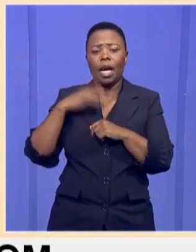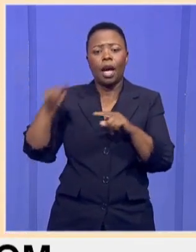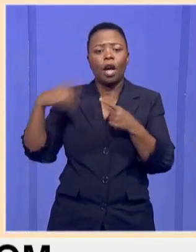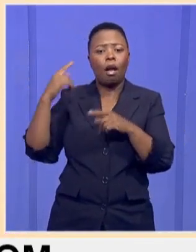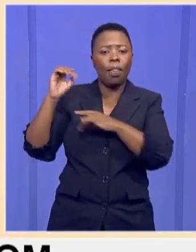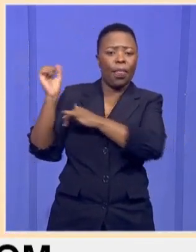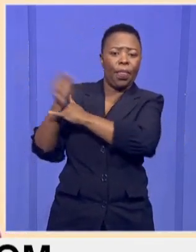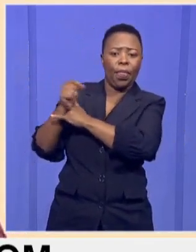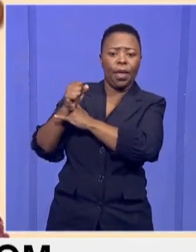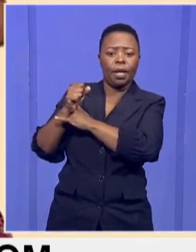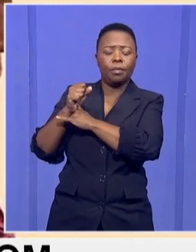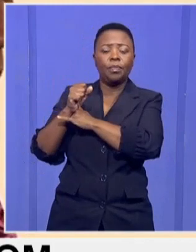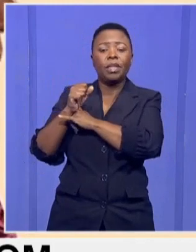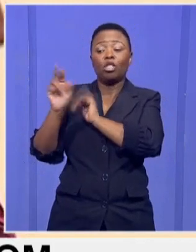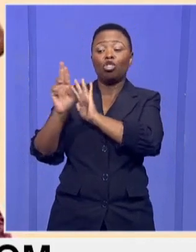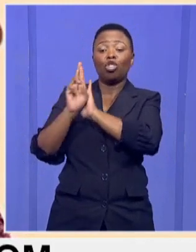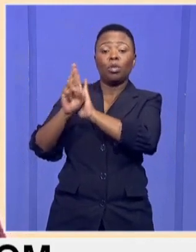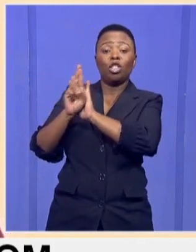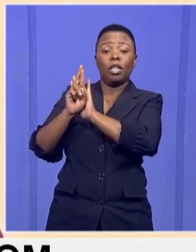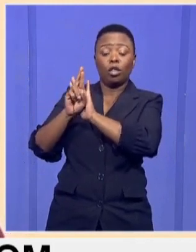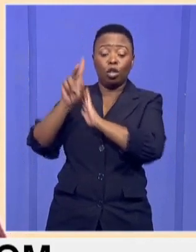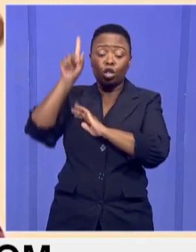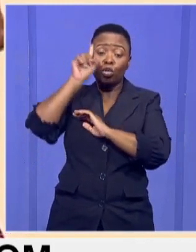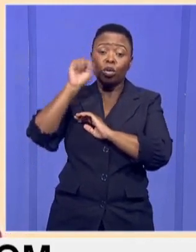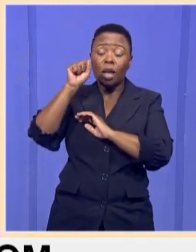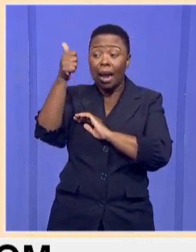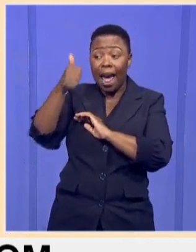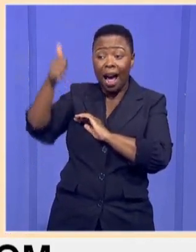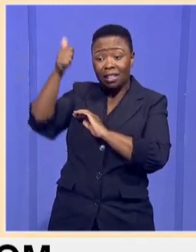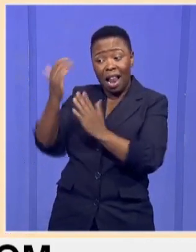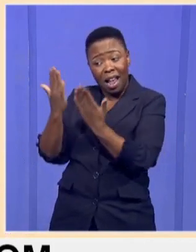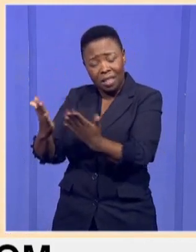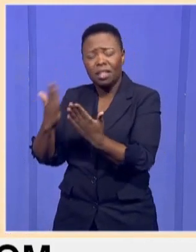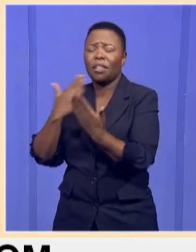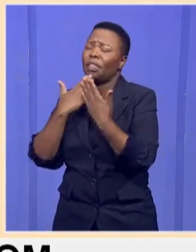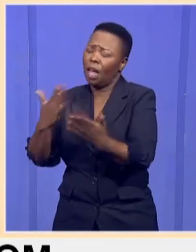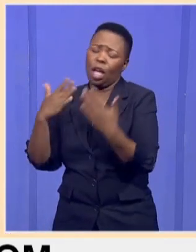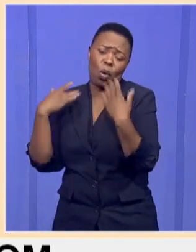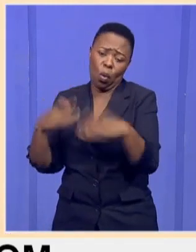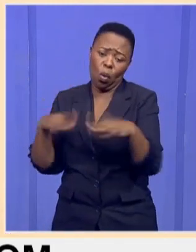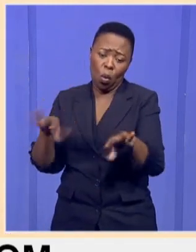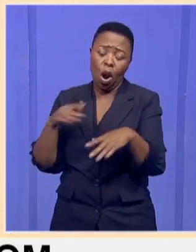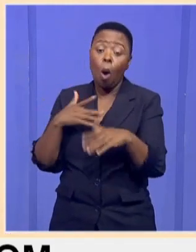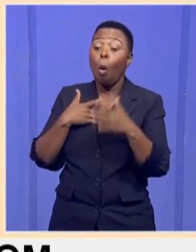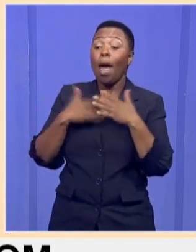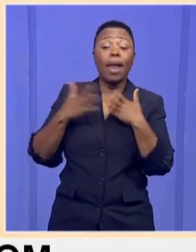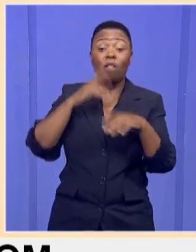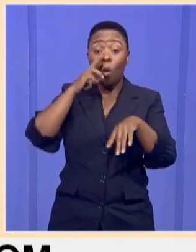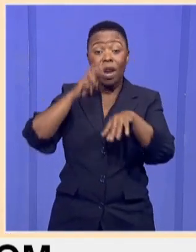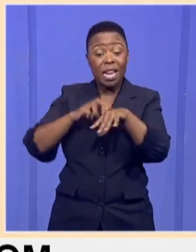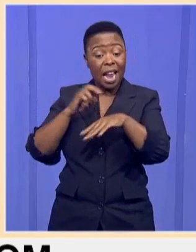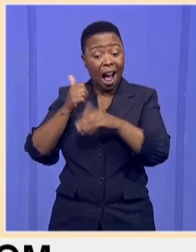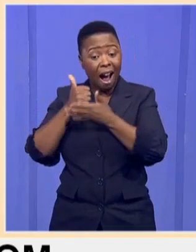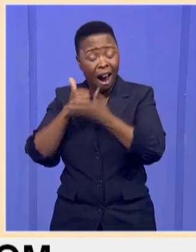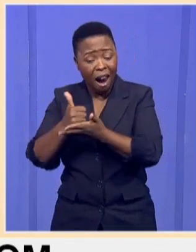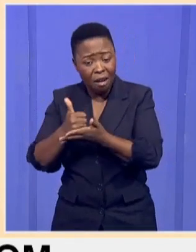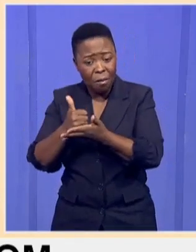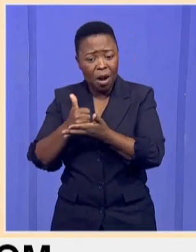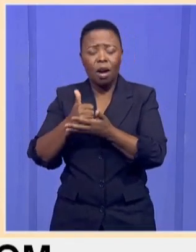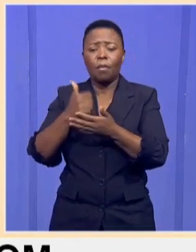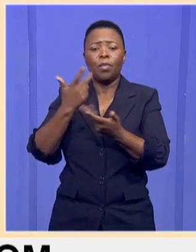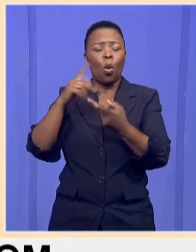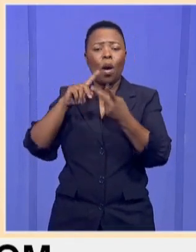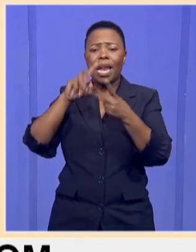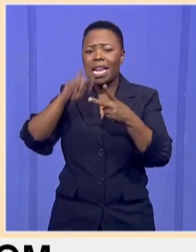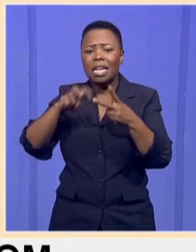Ambassador of Sudan to South Africa, Excellency. Thank you. Whenever we needed help, whenever we needed a phone number